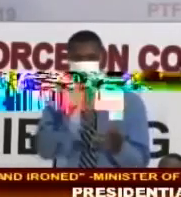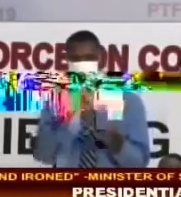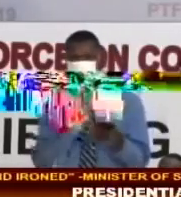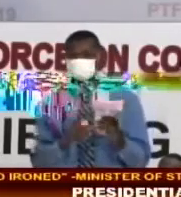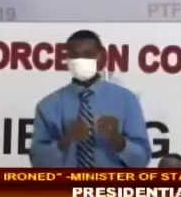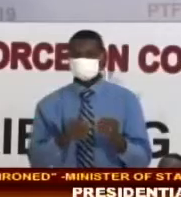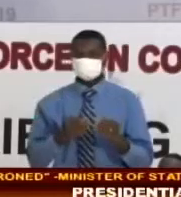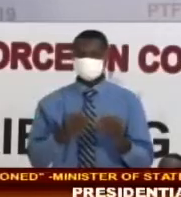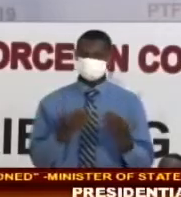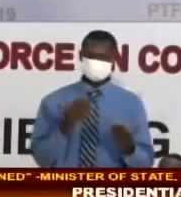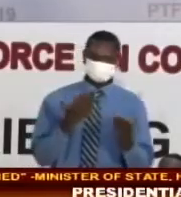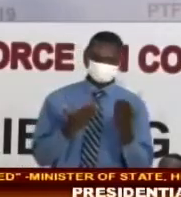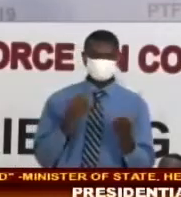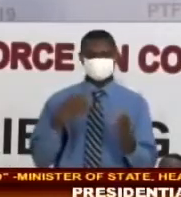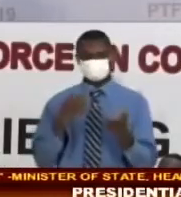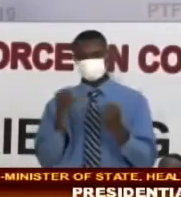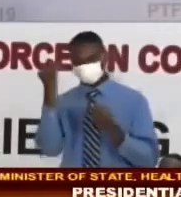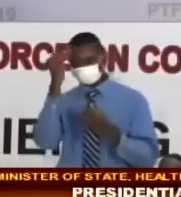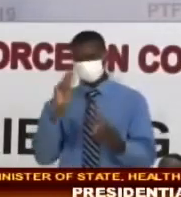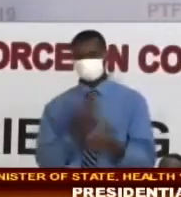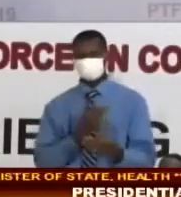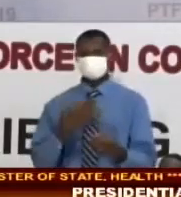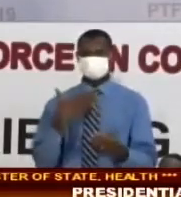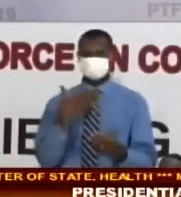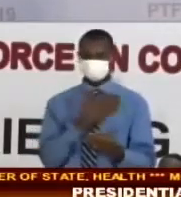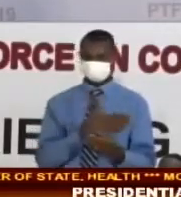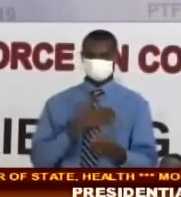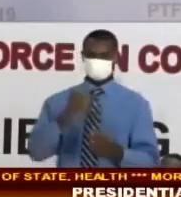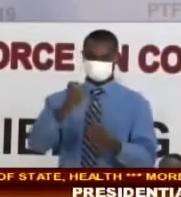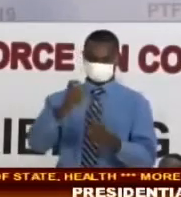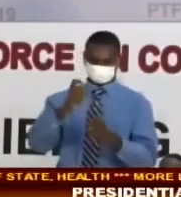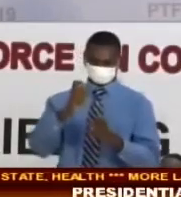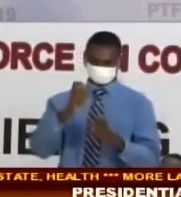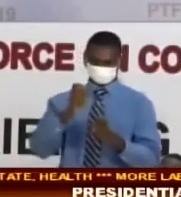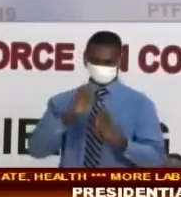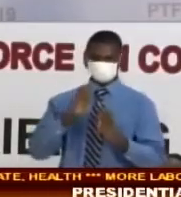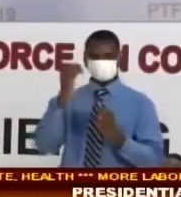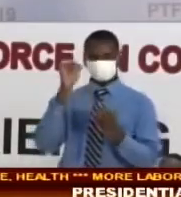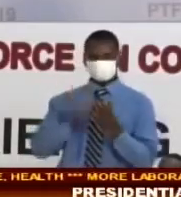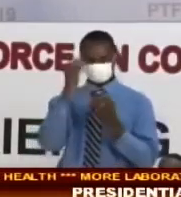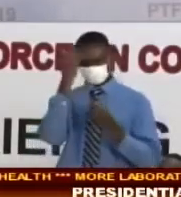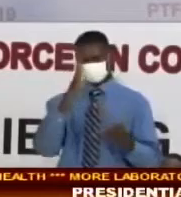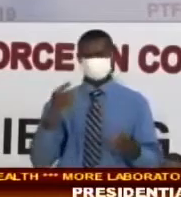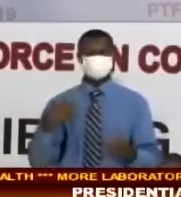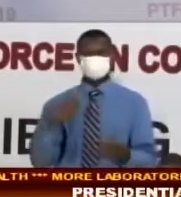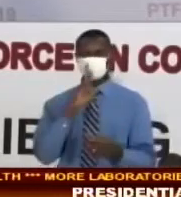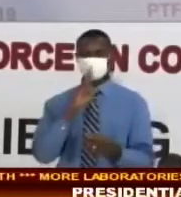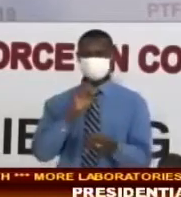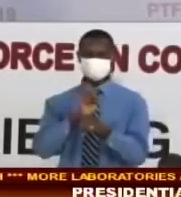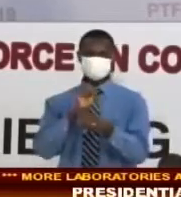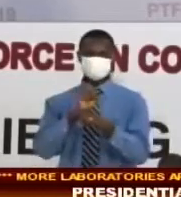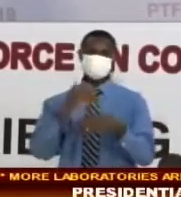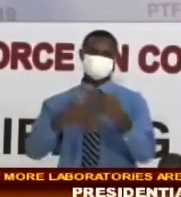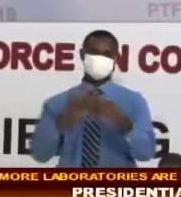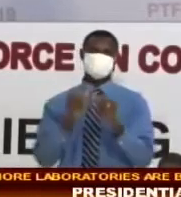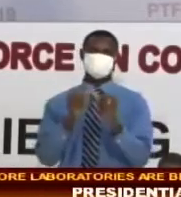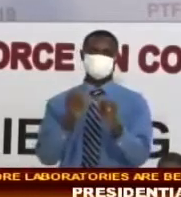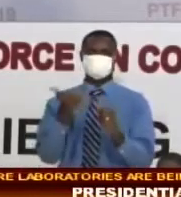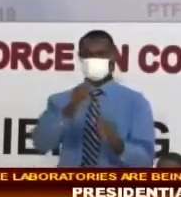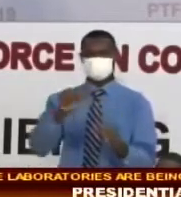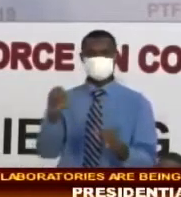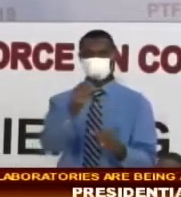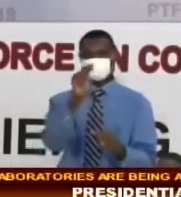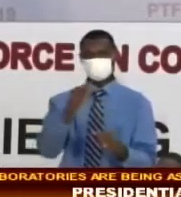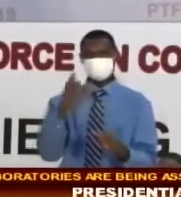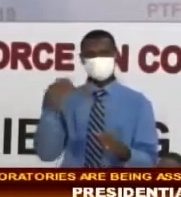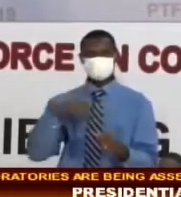feedback, let us know at the ministry. We're still working on them. So anything you need in that regard, we'll work with